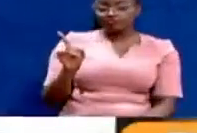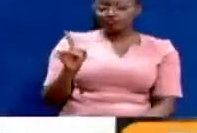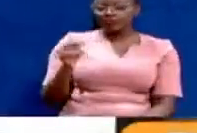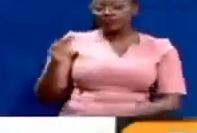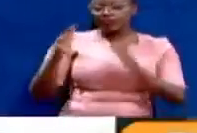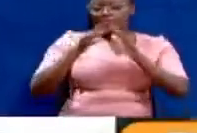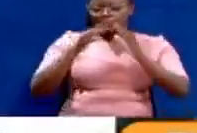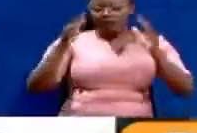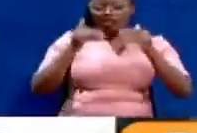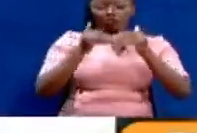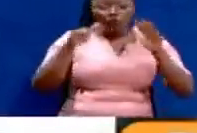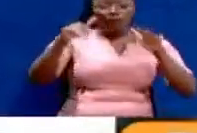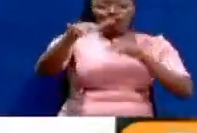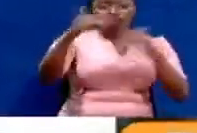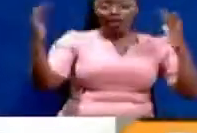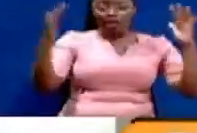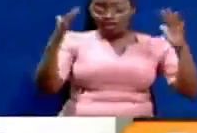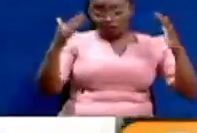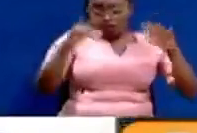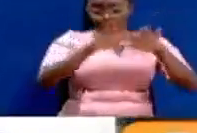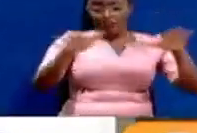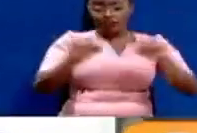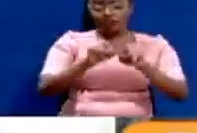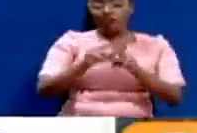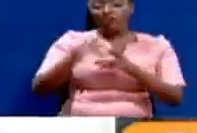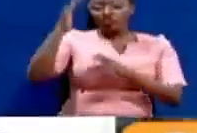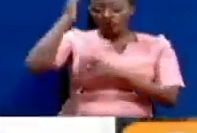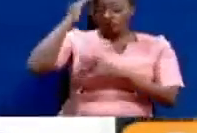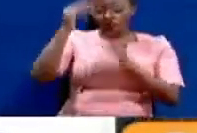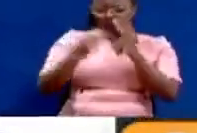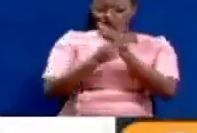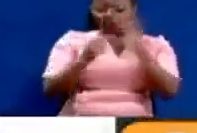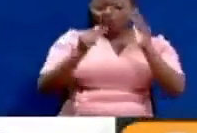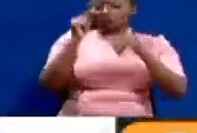considered one of the largest open-air markets in the region, popular for second-hand clothes.